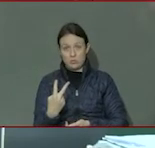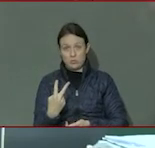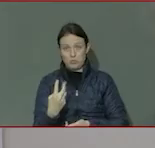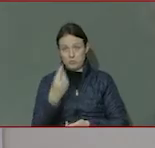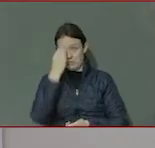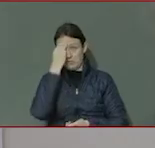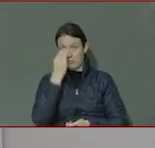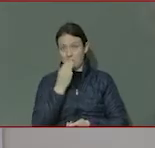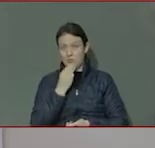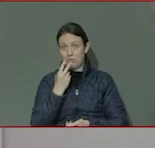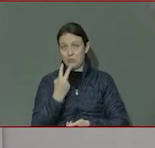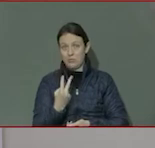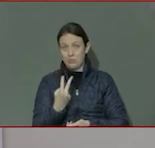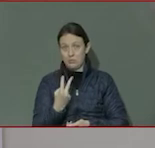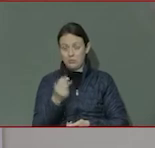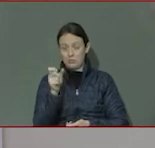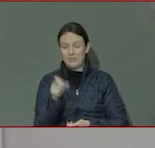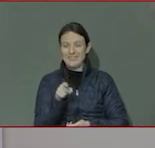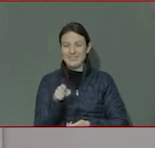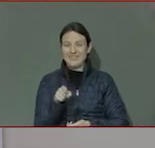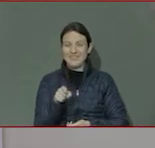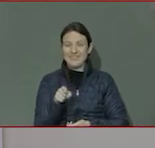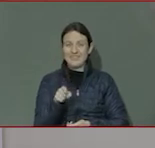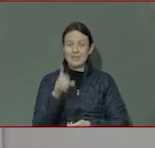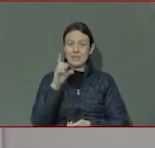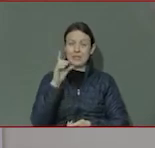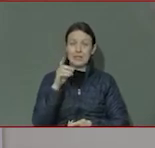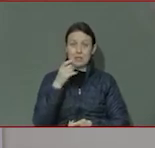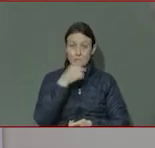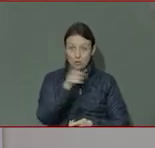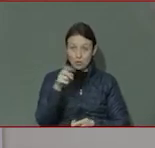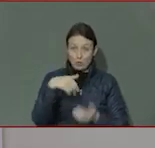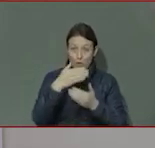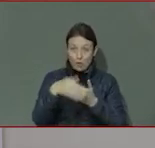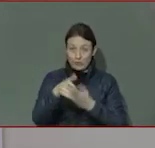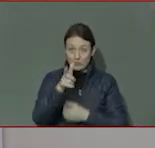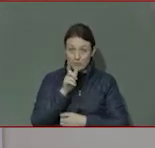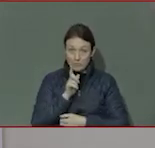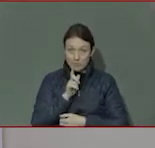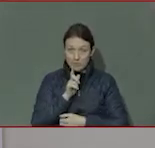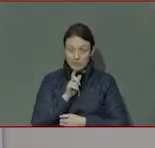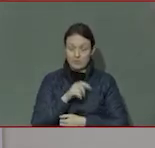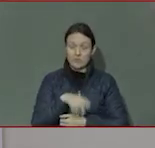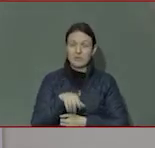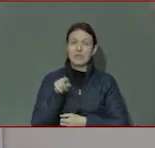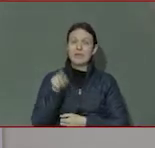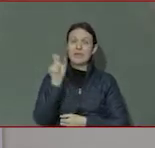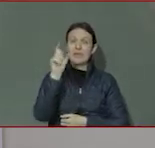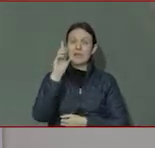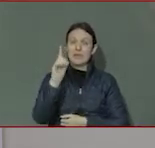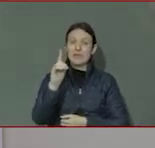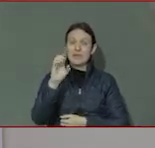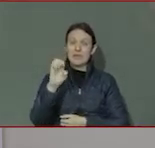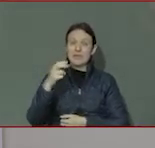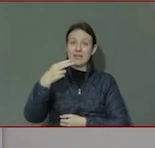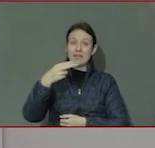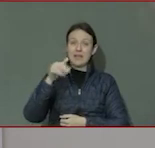number 2 is, you must not say after I've made the statement, you must say yes or no. This person